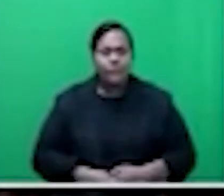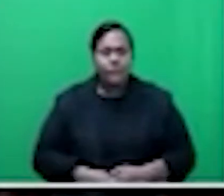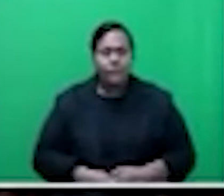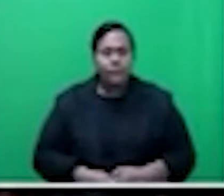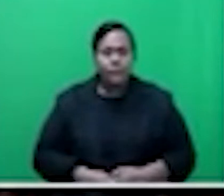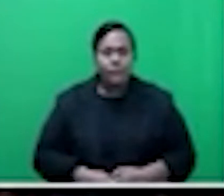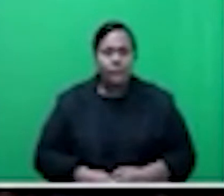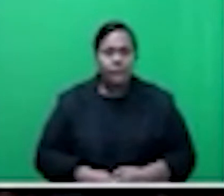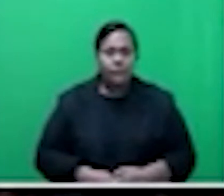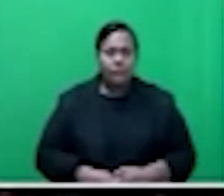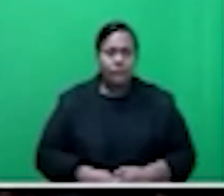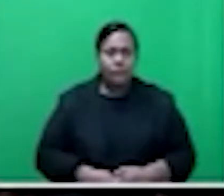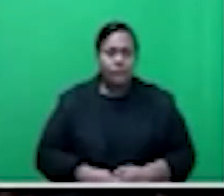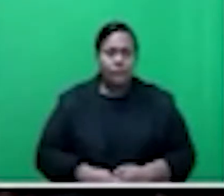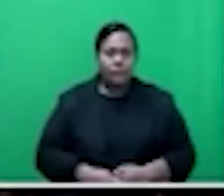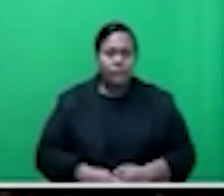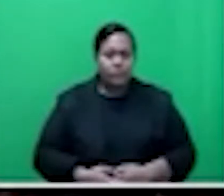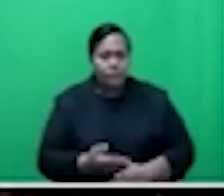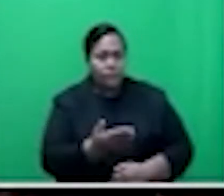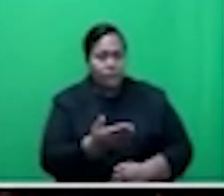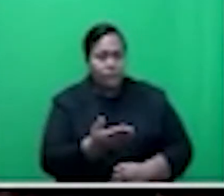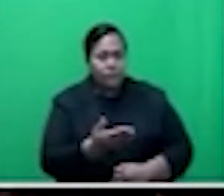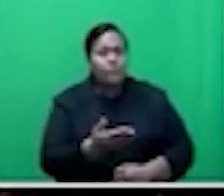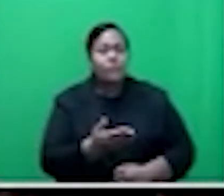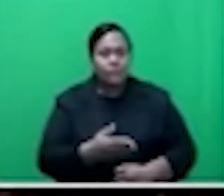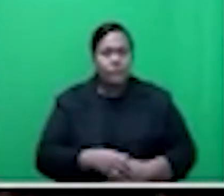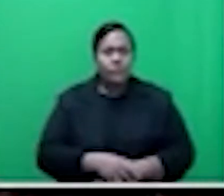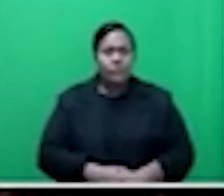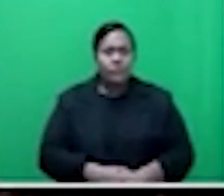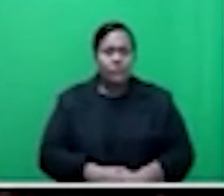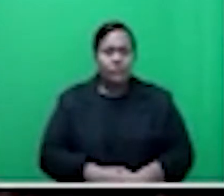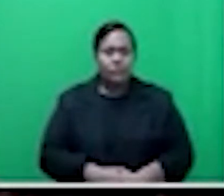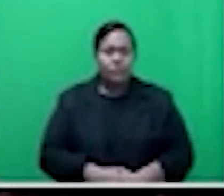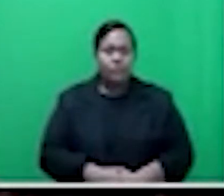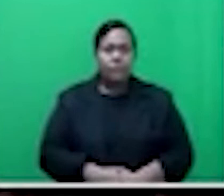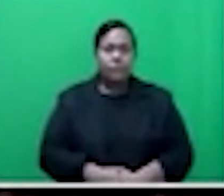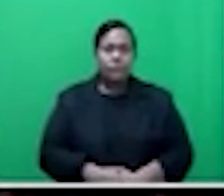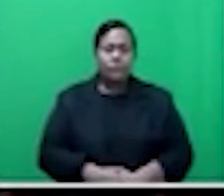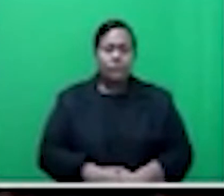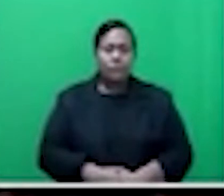Honourable Dr. Ratu Antonio Lolbalavu, you have the floor.